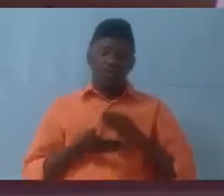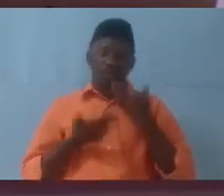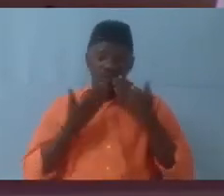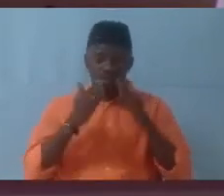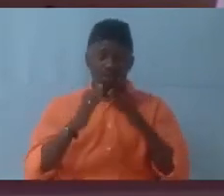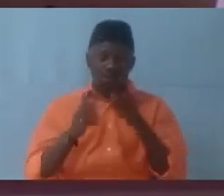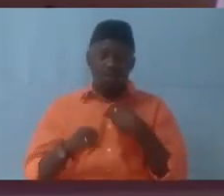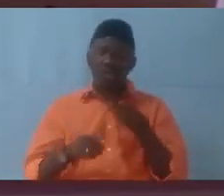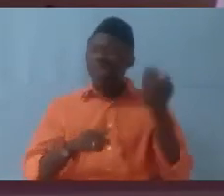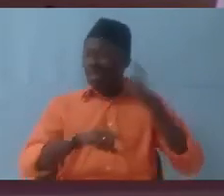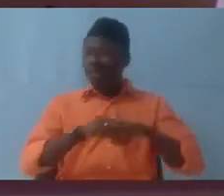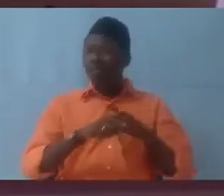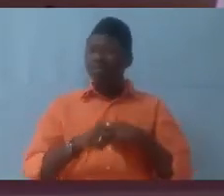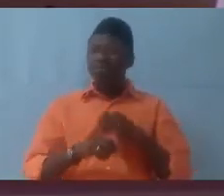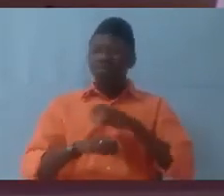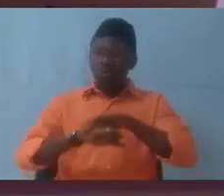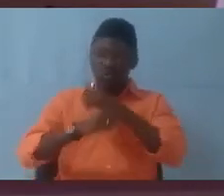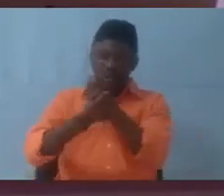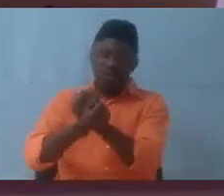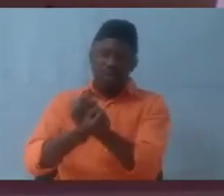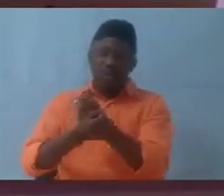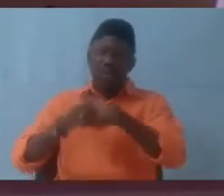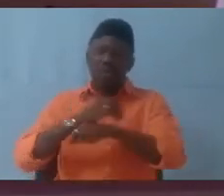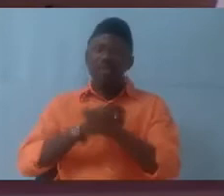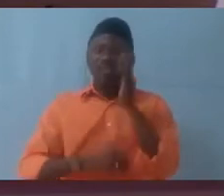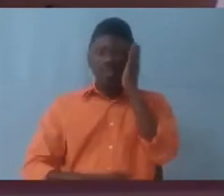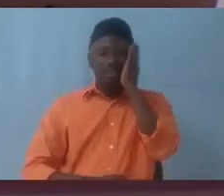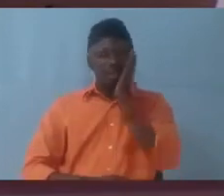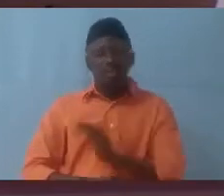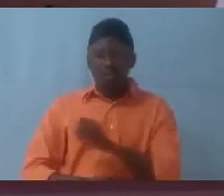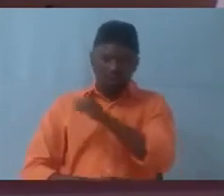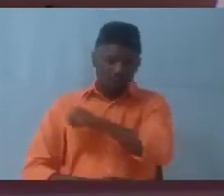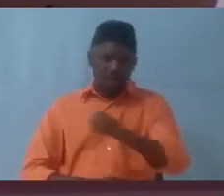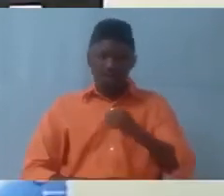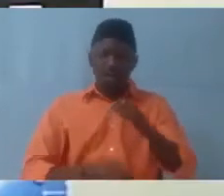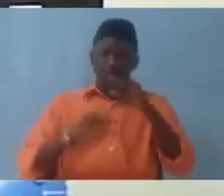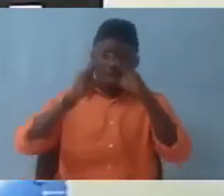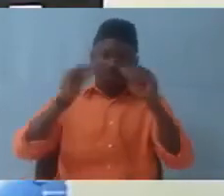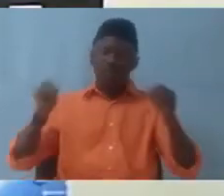Banjul jot nañ xibar nak woné né fiñ ko téyé won moy serious crime unit bu Banjul